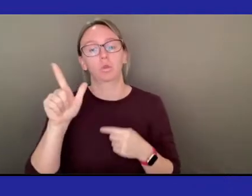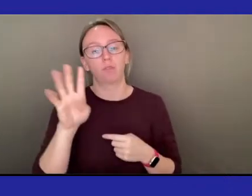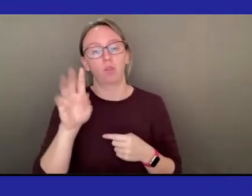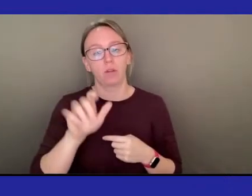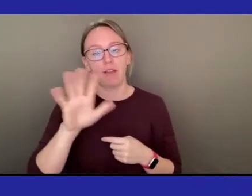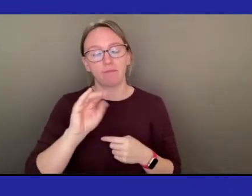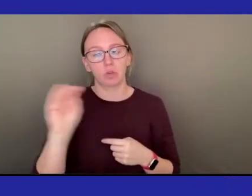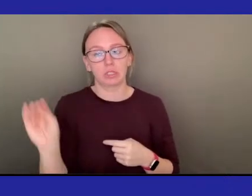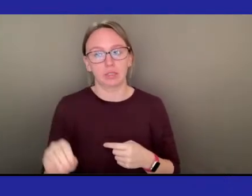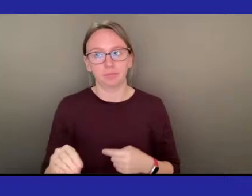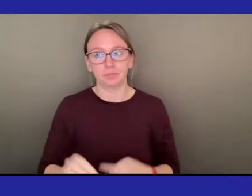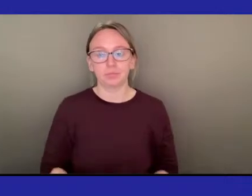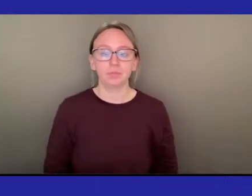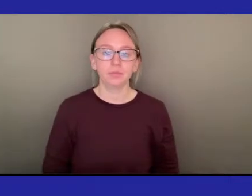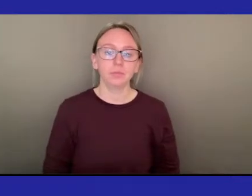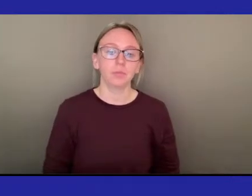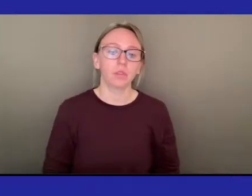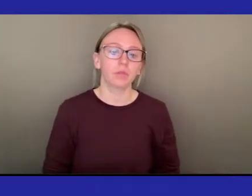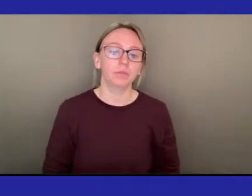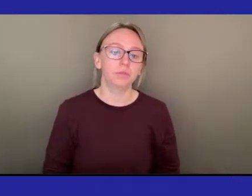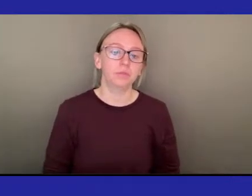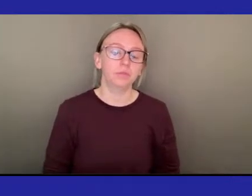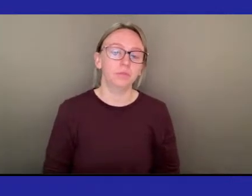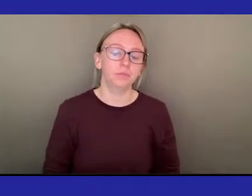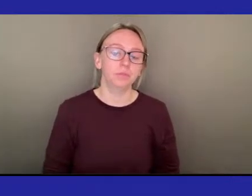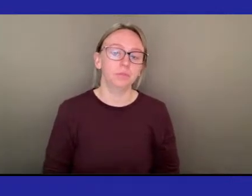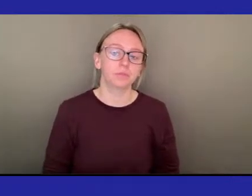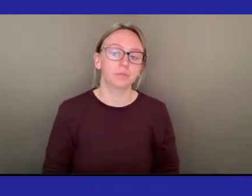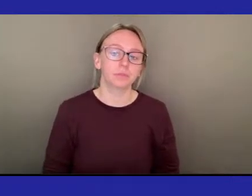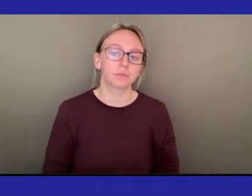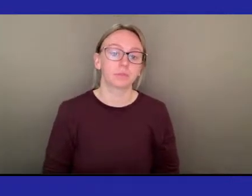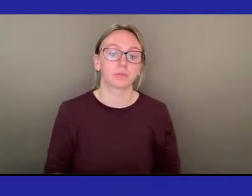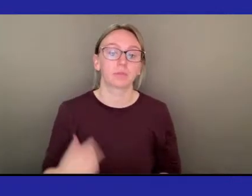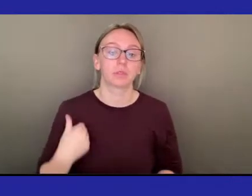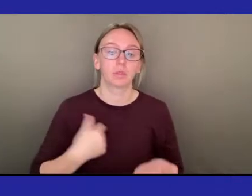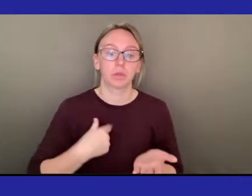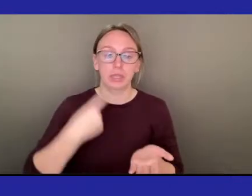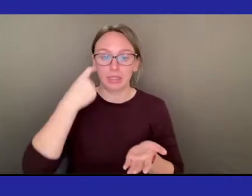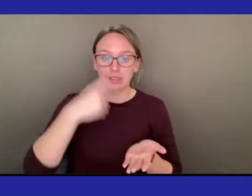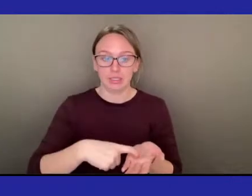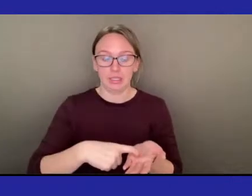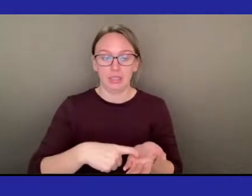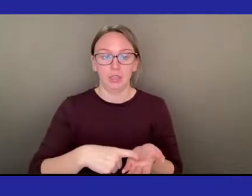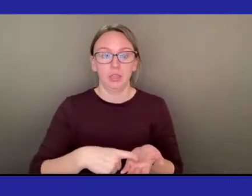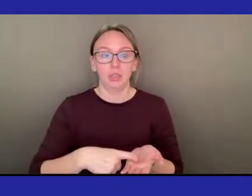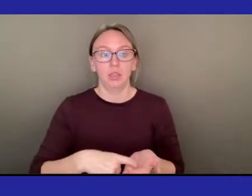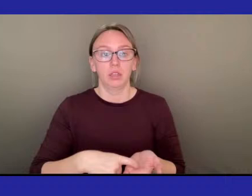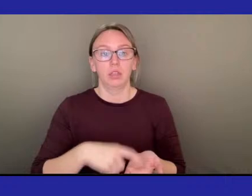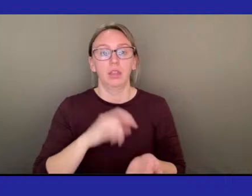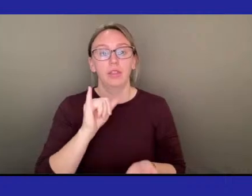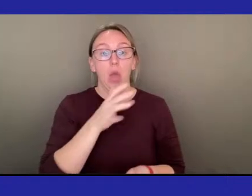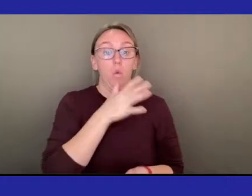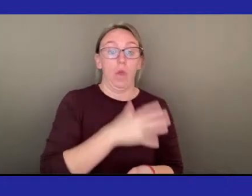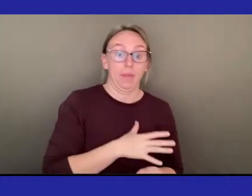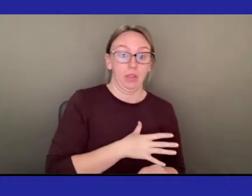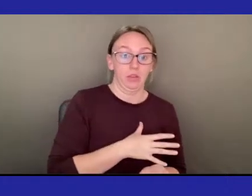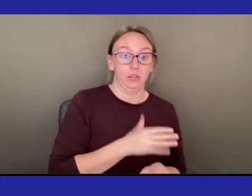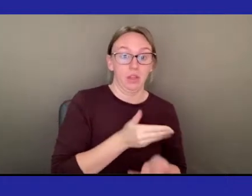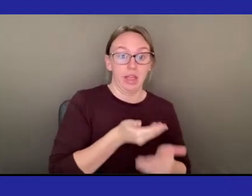24.5%. We see that our women went down a little bit from kind